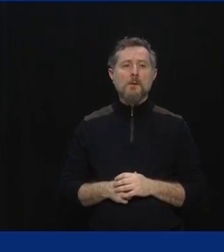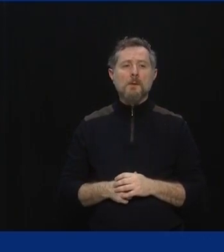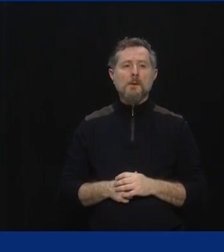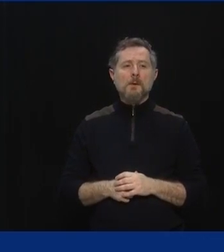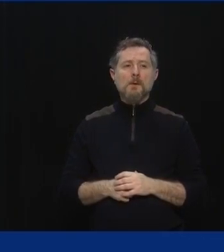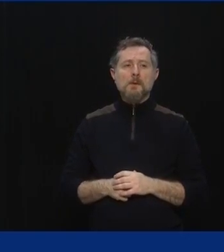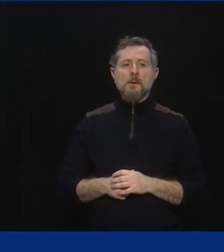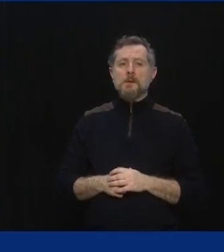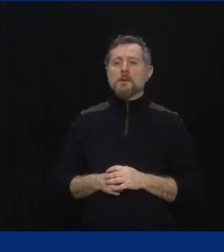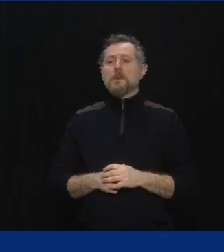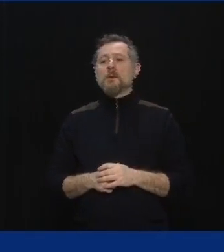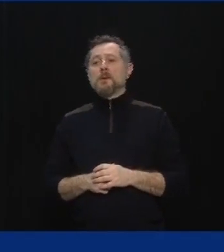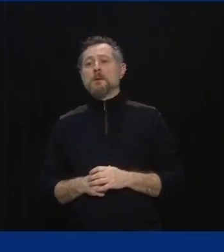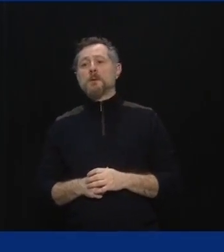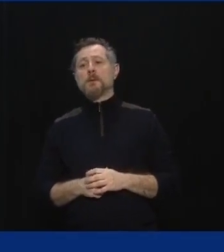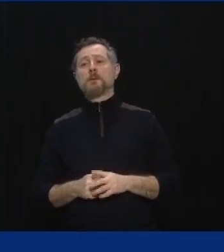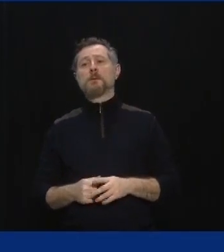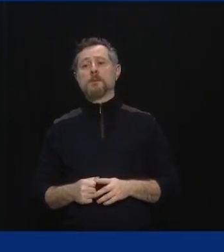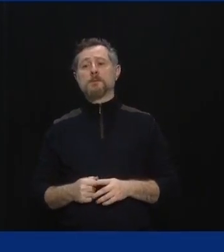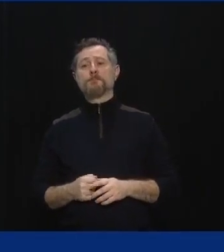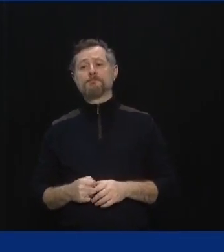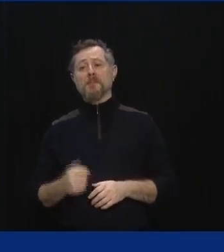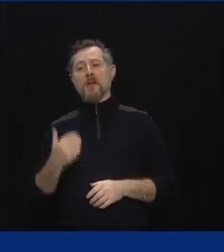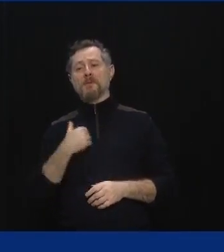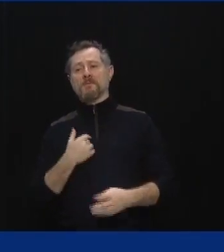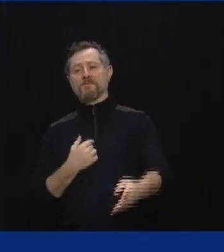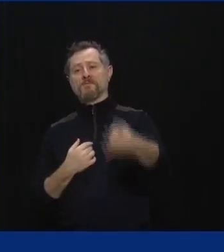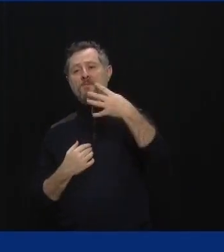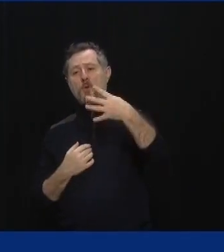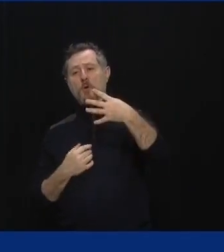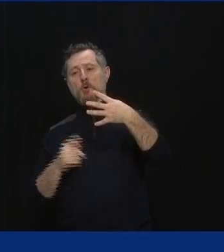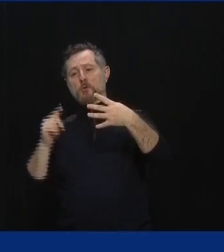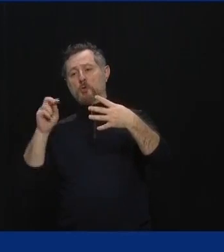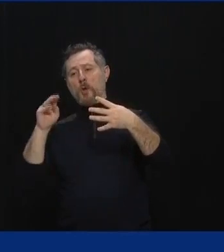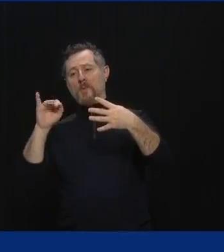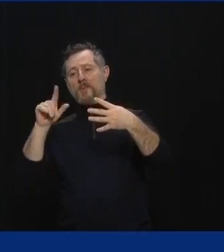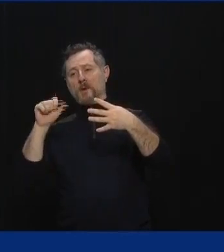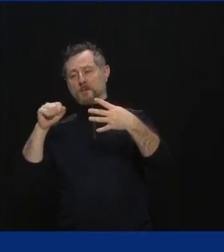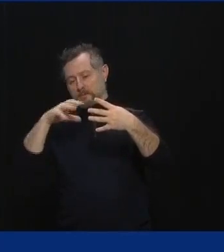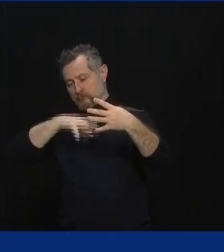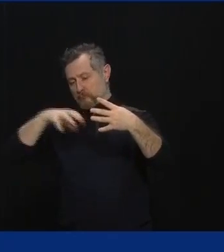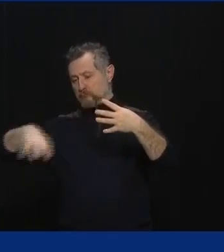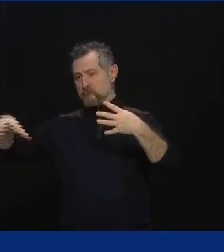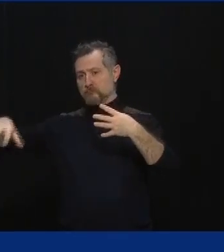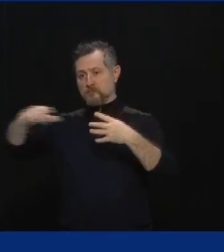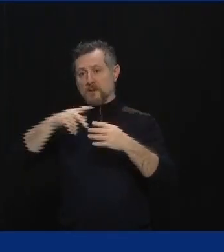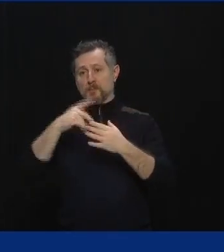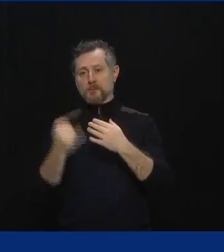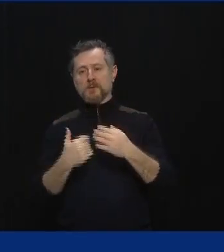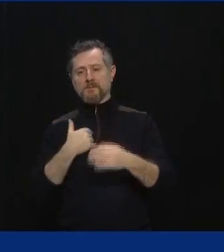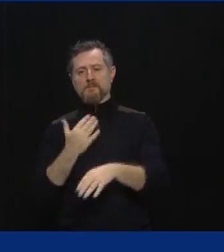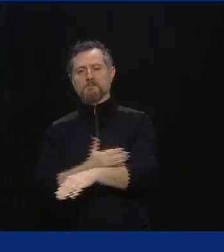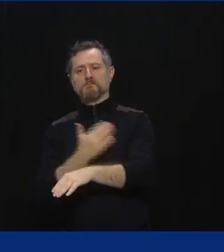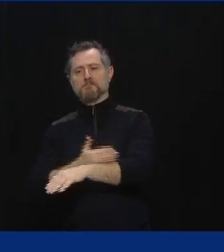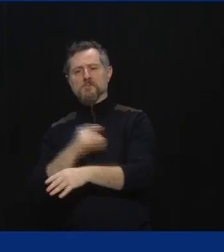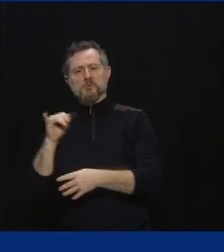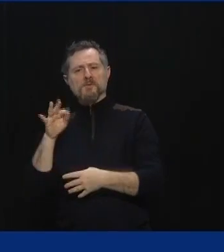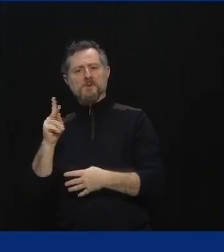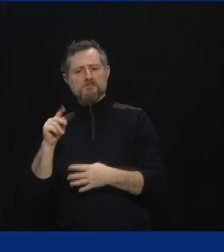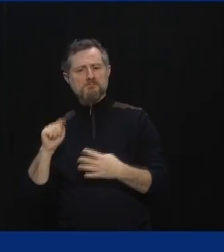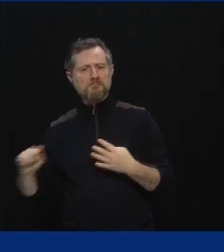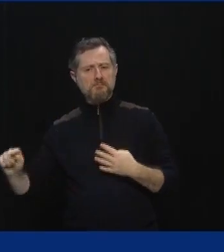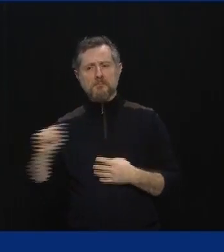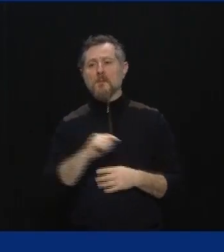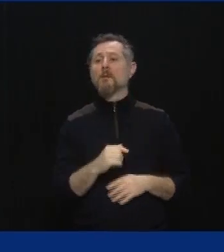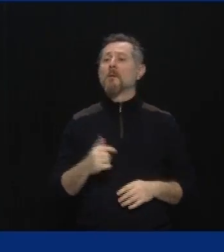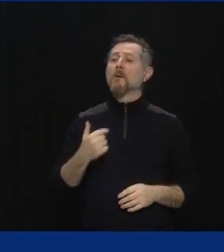microphone. So we have four terminal projects which will be part of the redevelopment program at JFK. One,